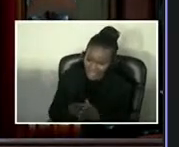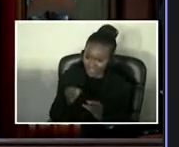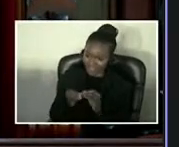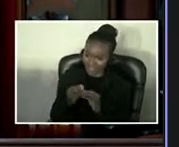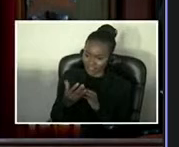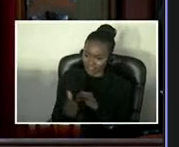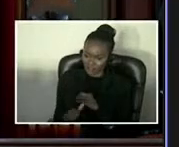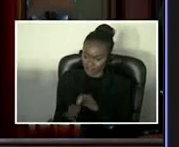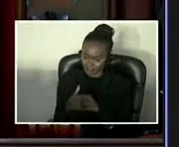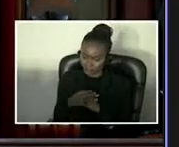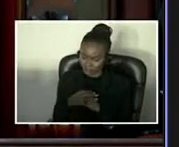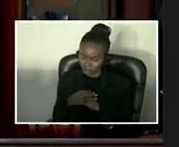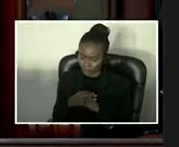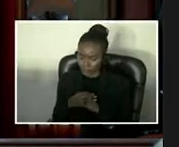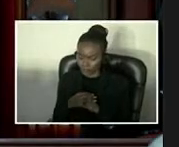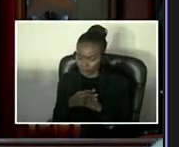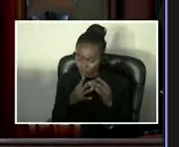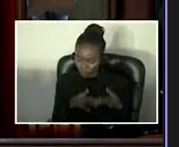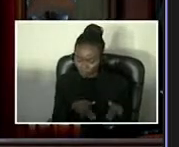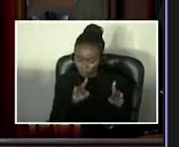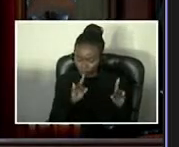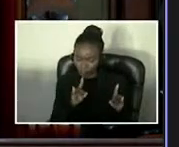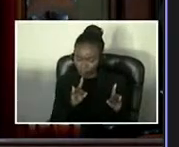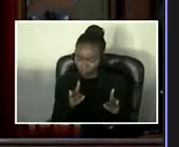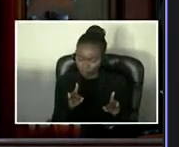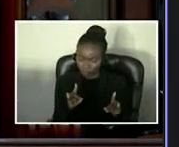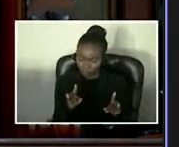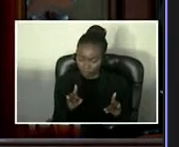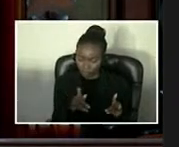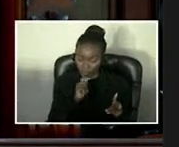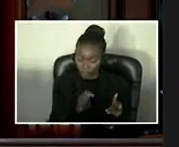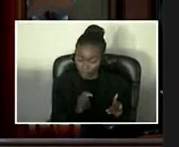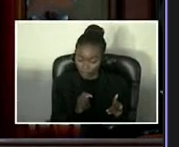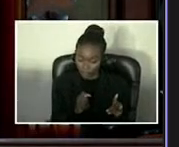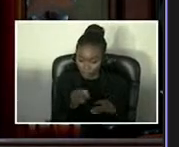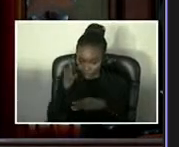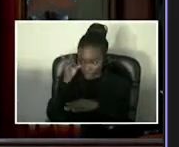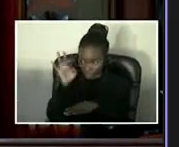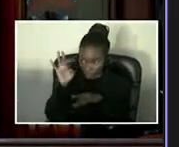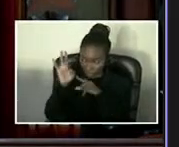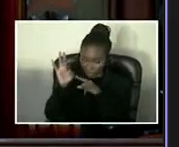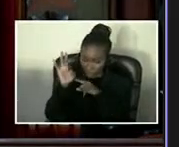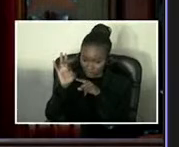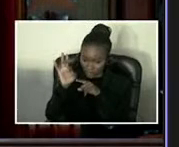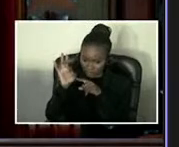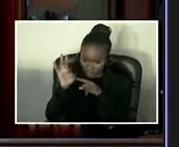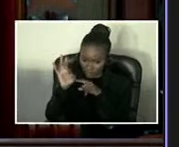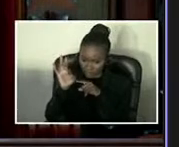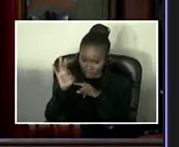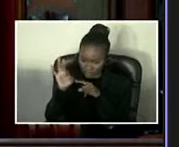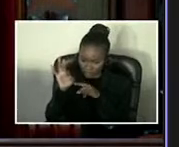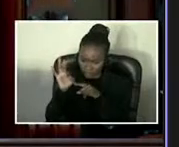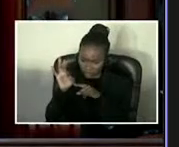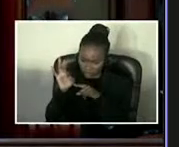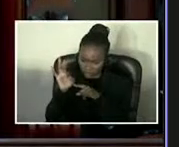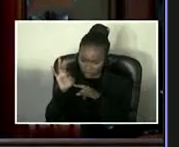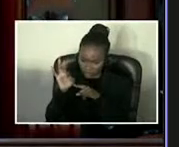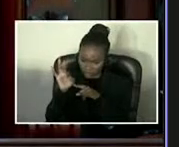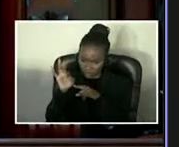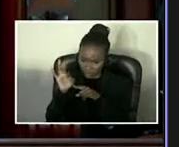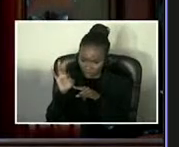i am not a person we speak of the government which was capable the government of